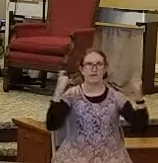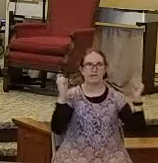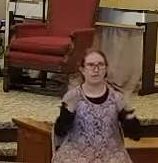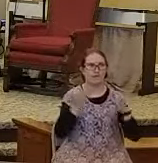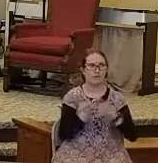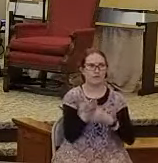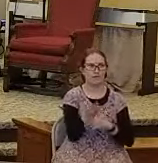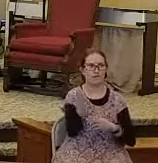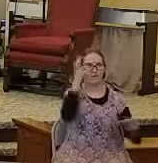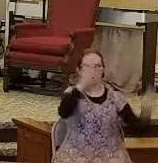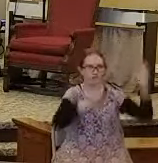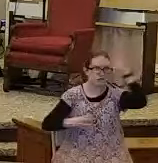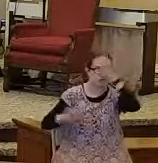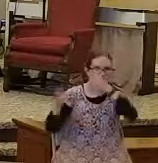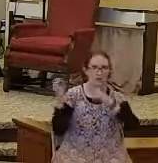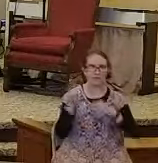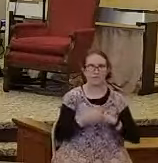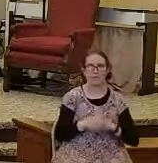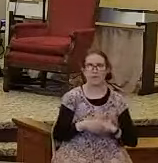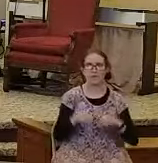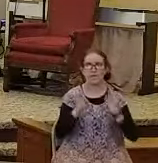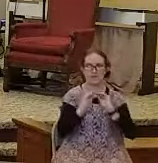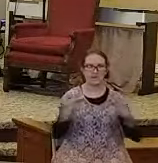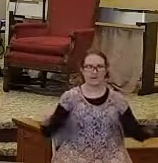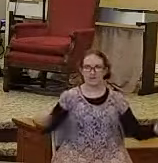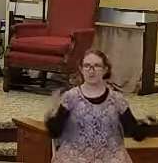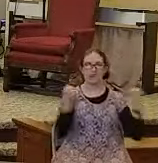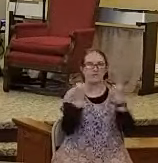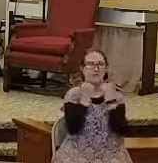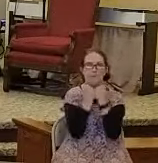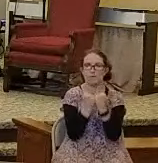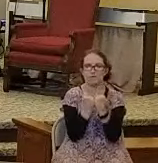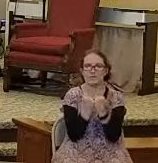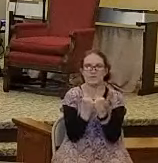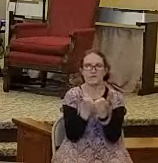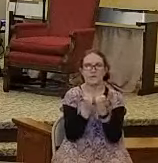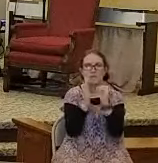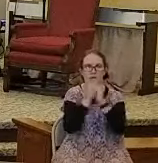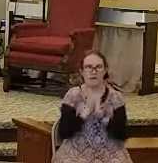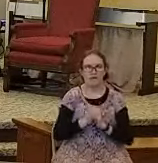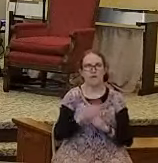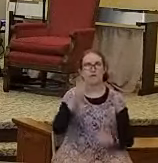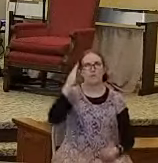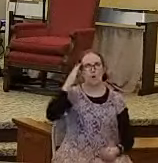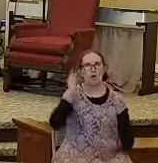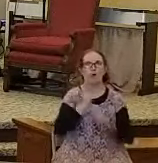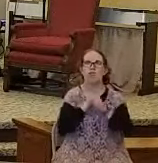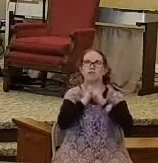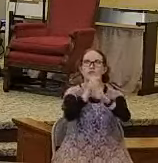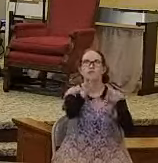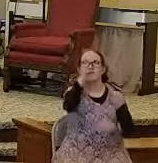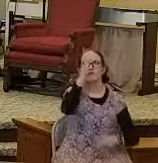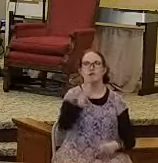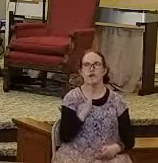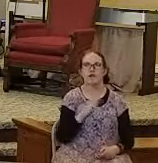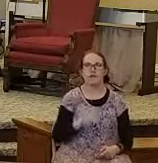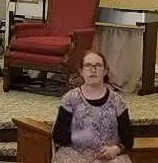you're going through a storm, amen, you have nothing else to hold on to. Amen. You can know to trust in God.